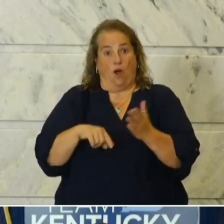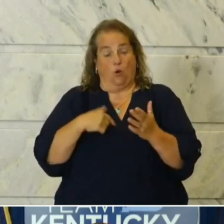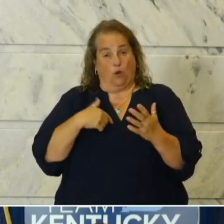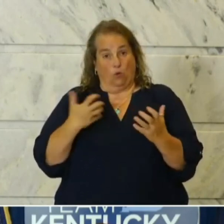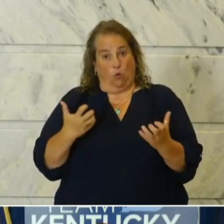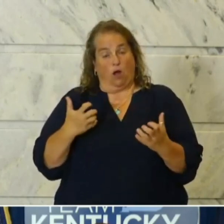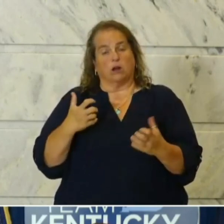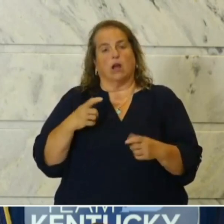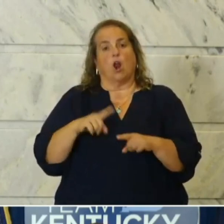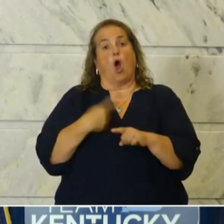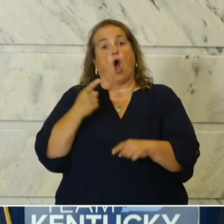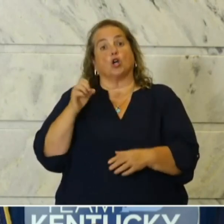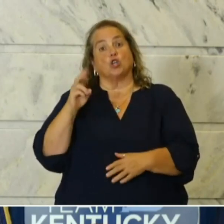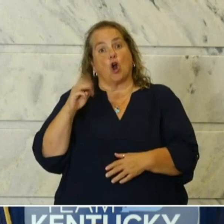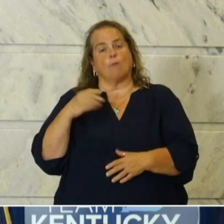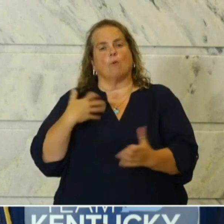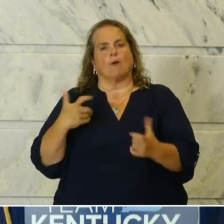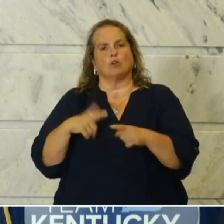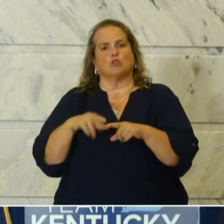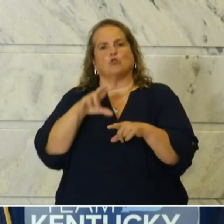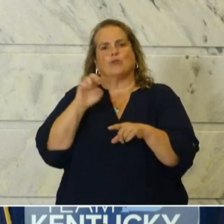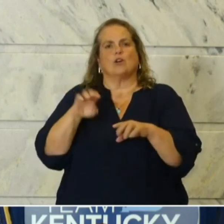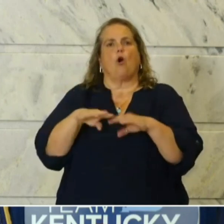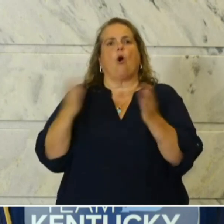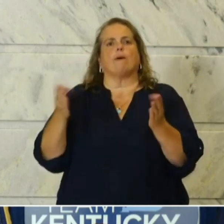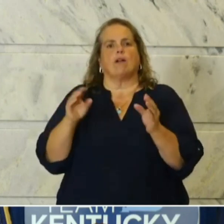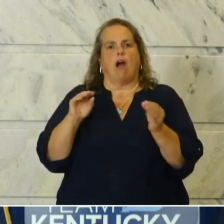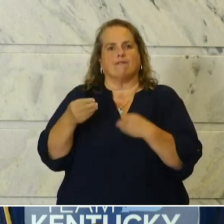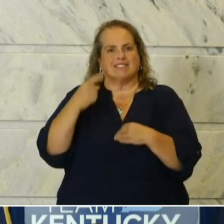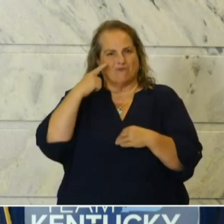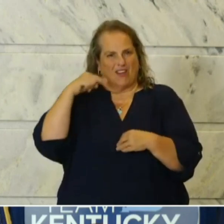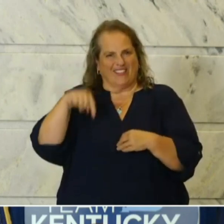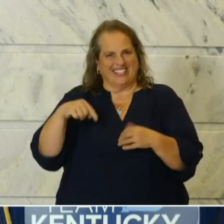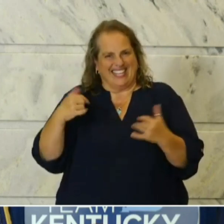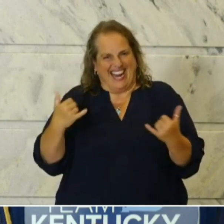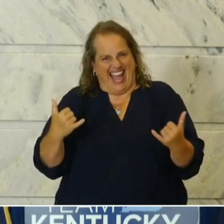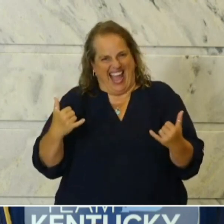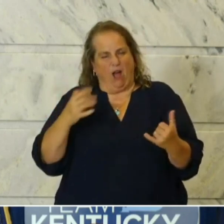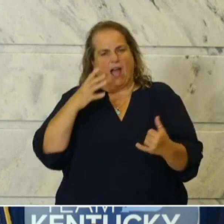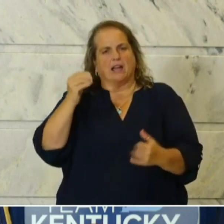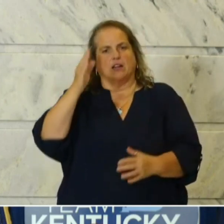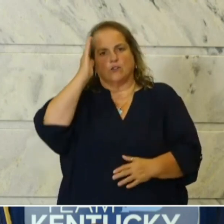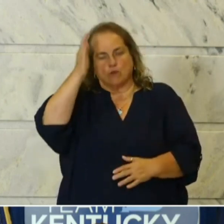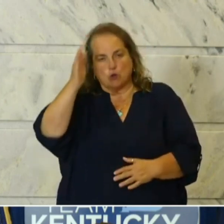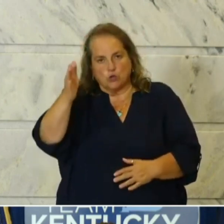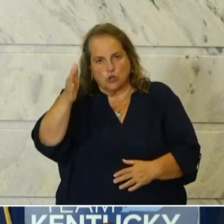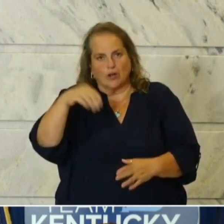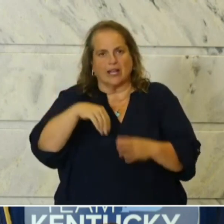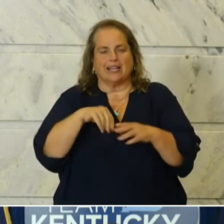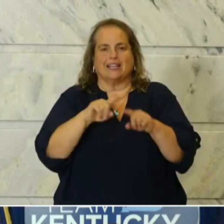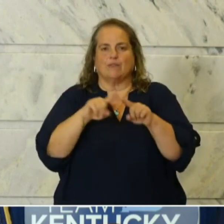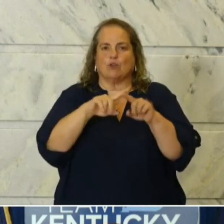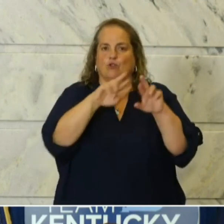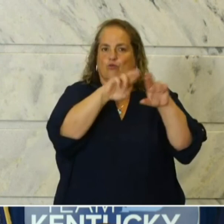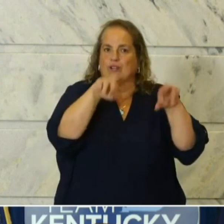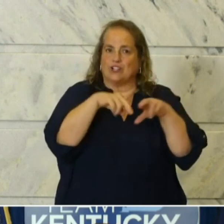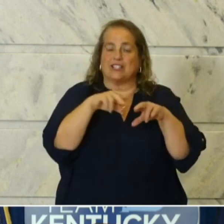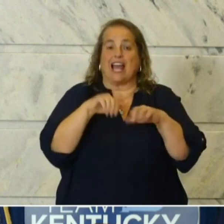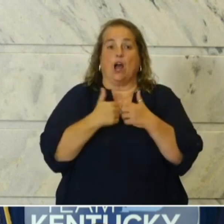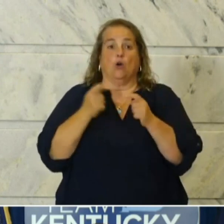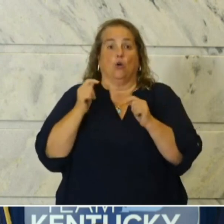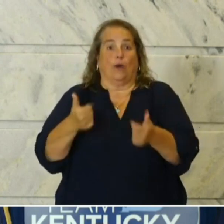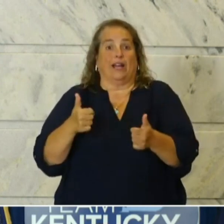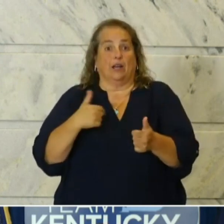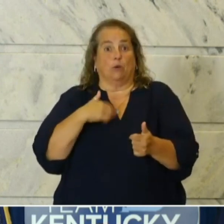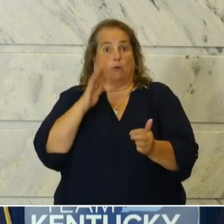Long-term, we want to reopen offices for this now and going into the future in our different regions. How quickly we'll